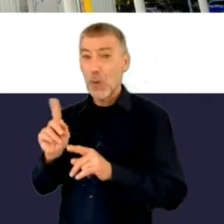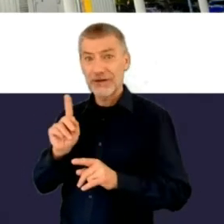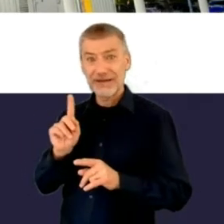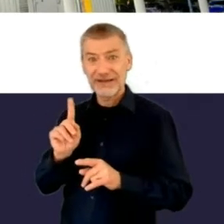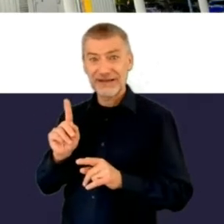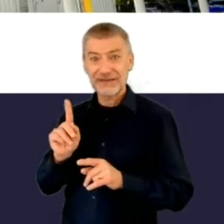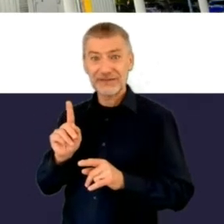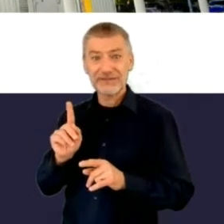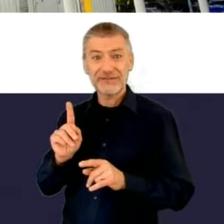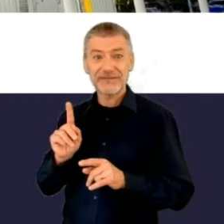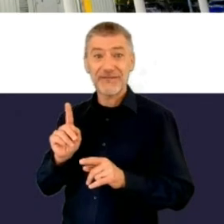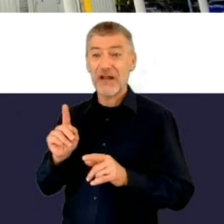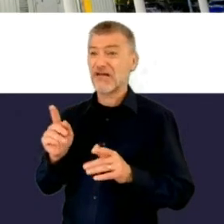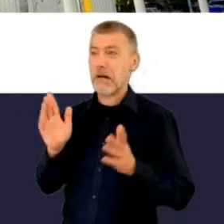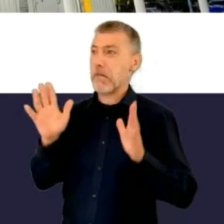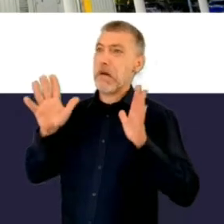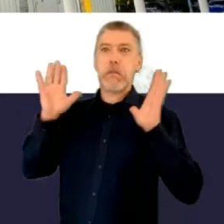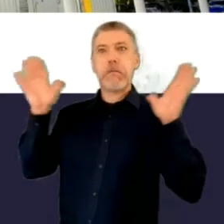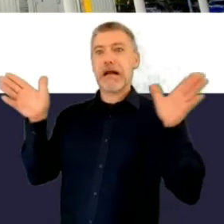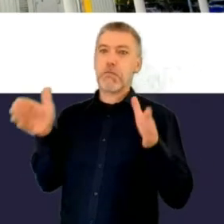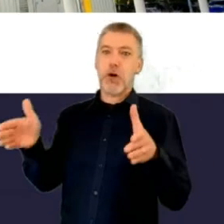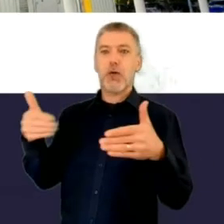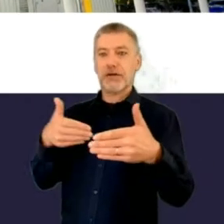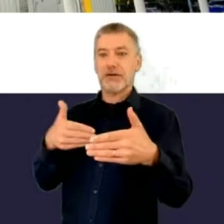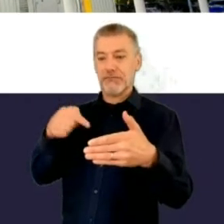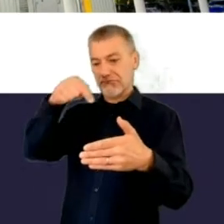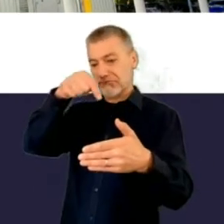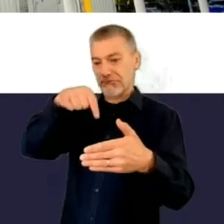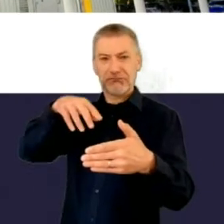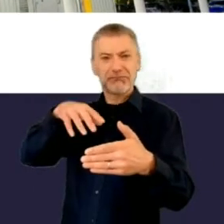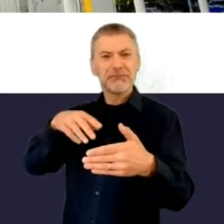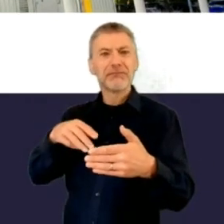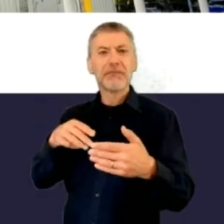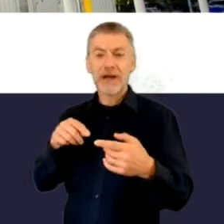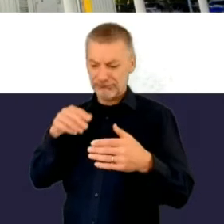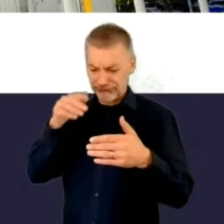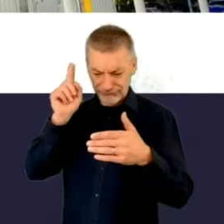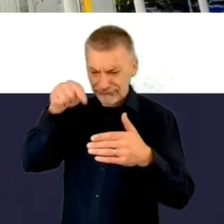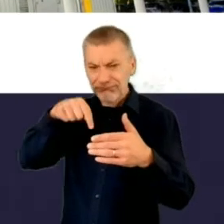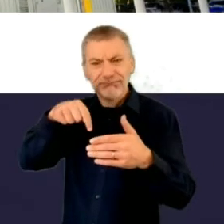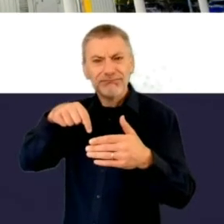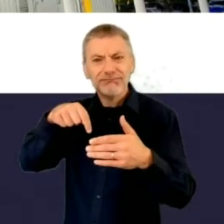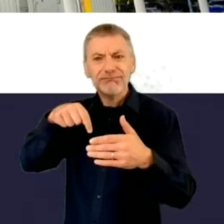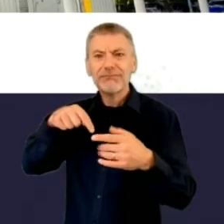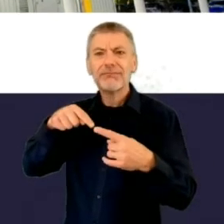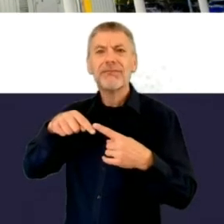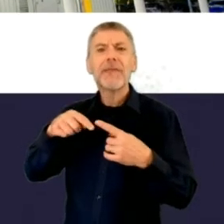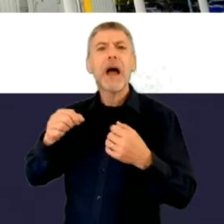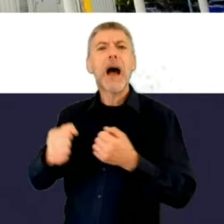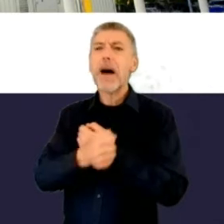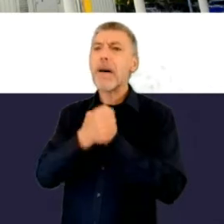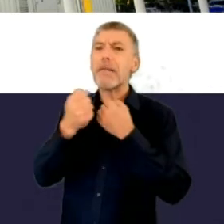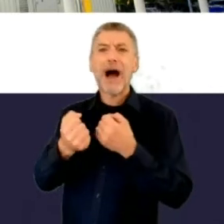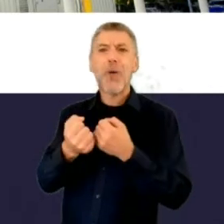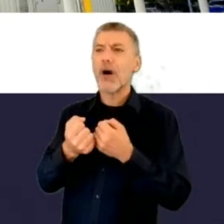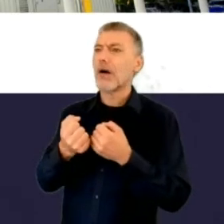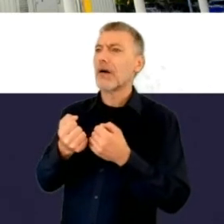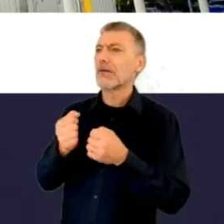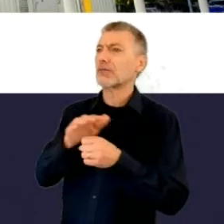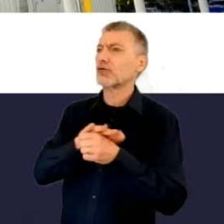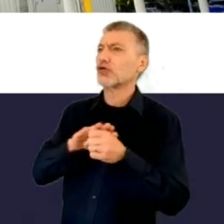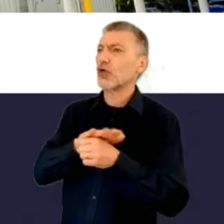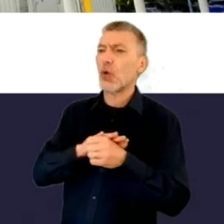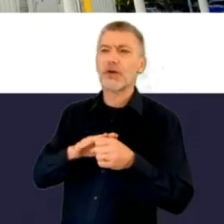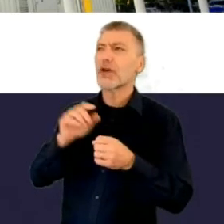big box that's got three key things in it. One, a power source, so your solar panel, your